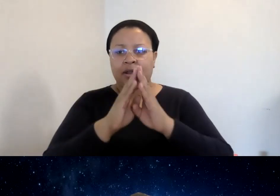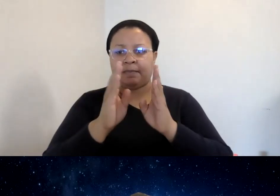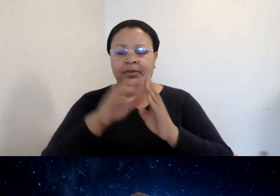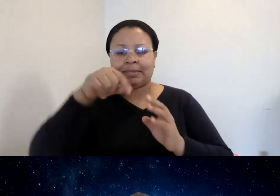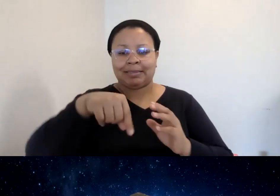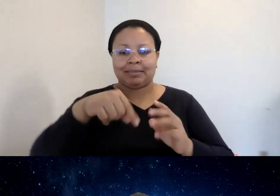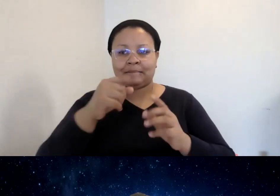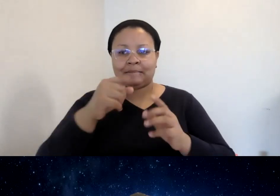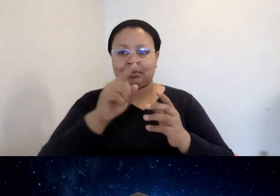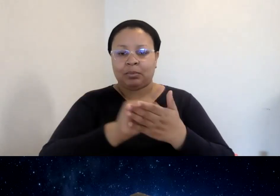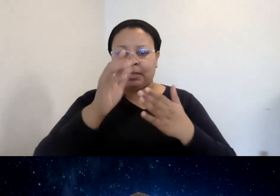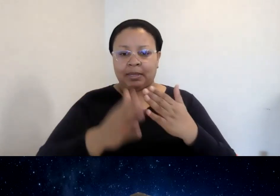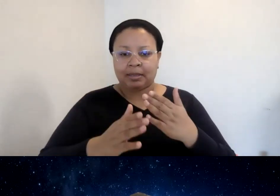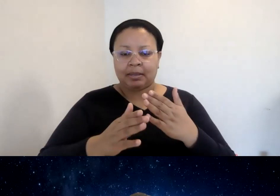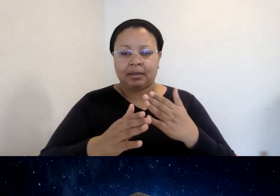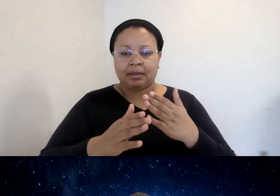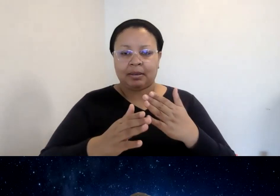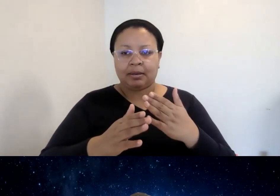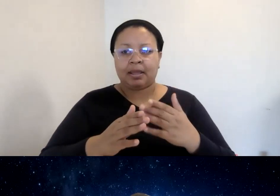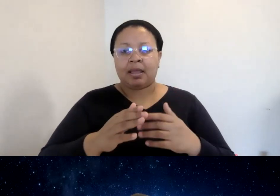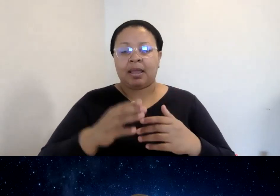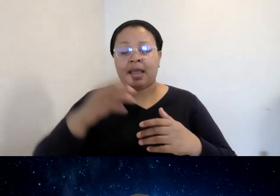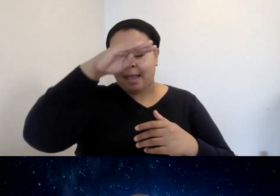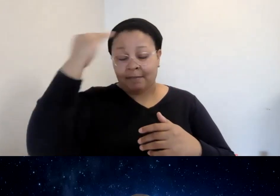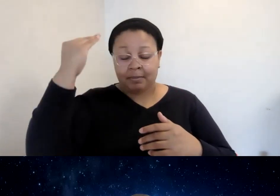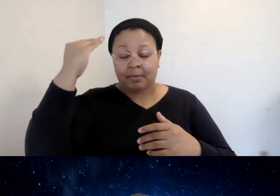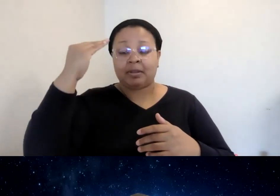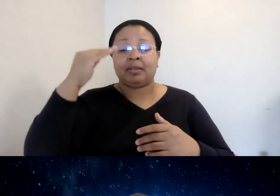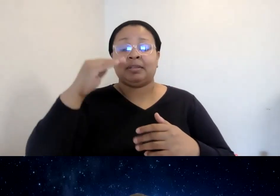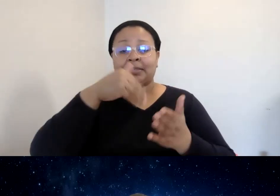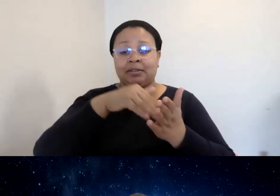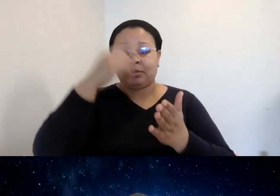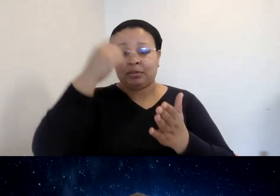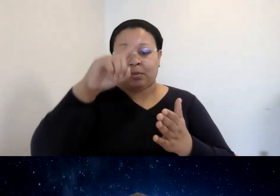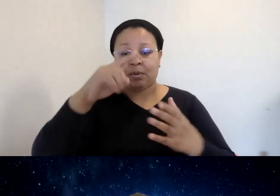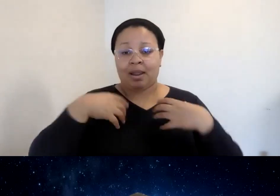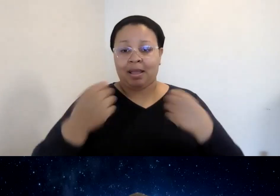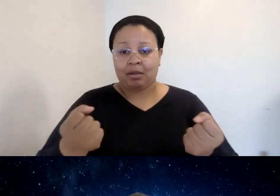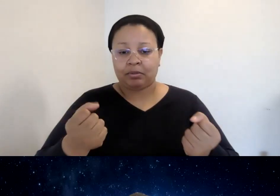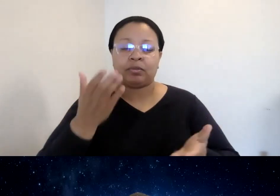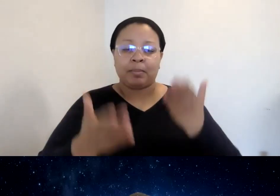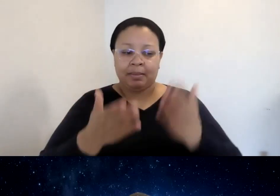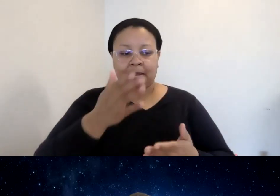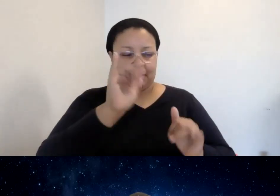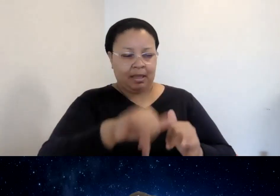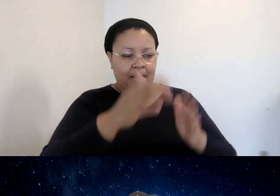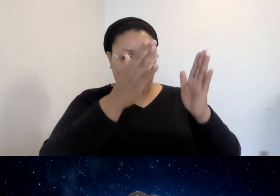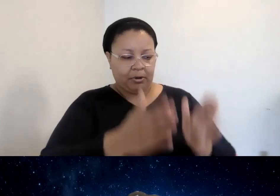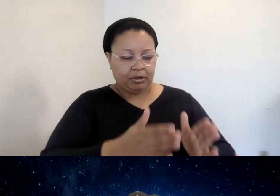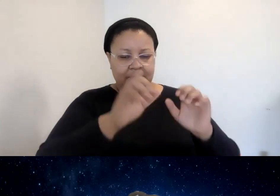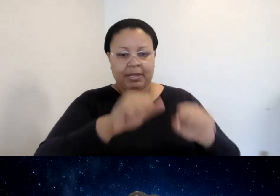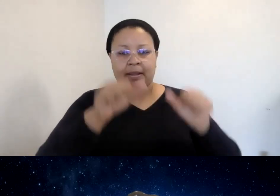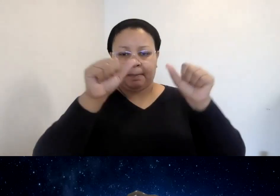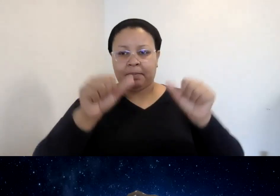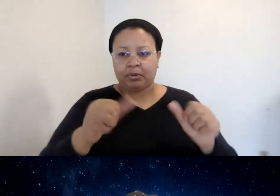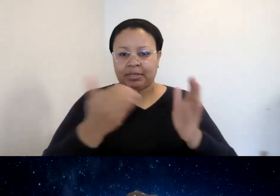and it was the African American Center for Health. Wondering if that individual wants to post something in the chat for the free and